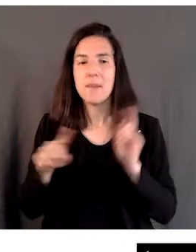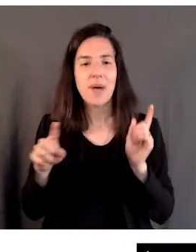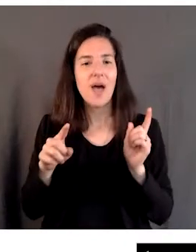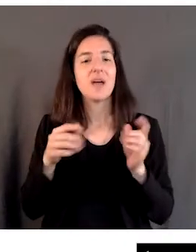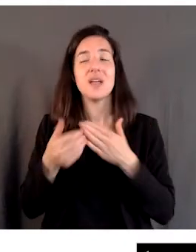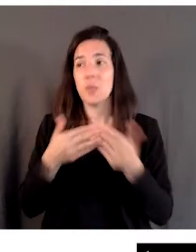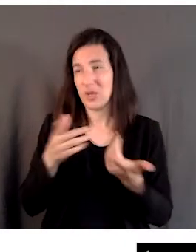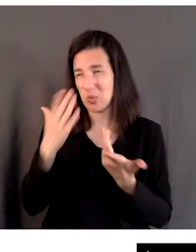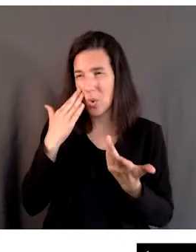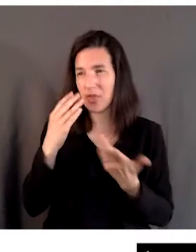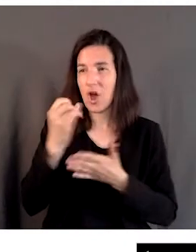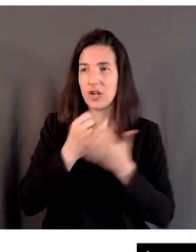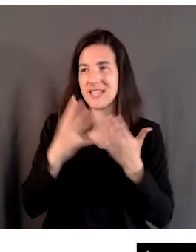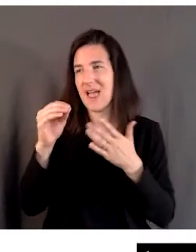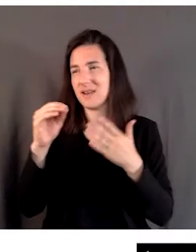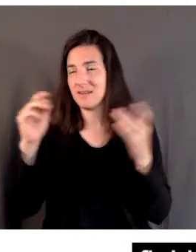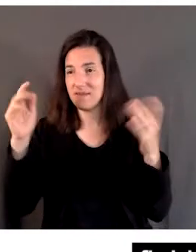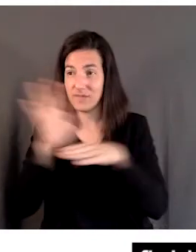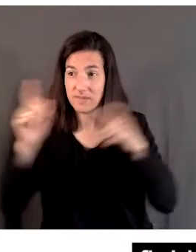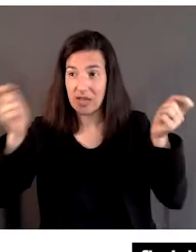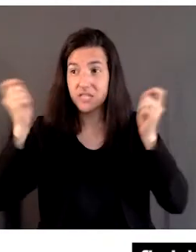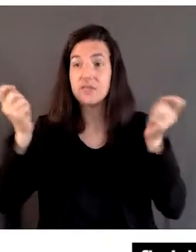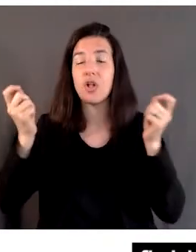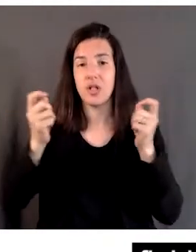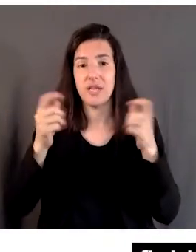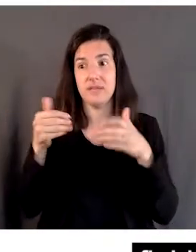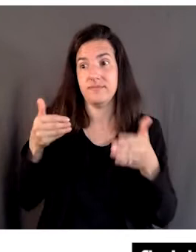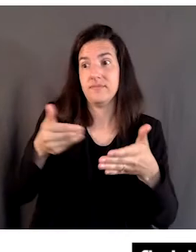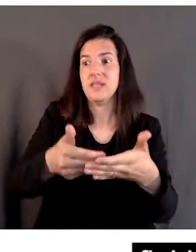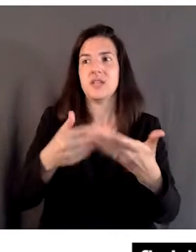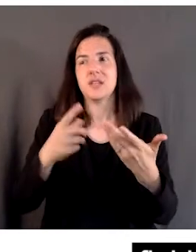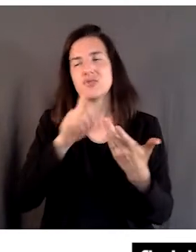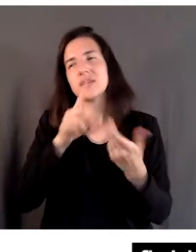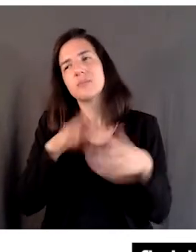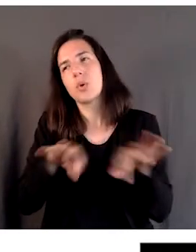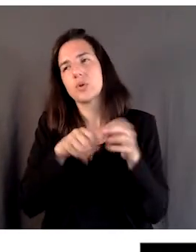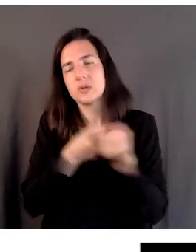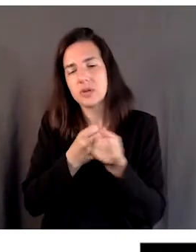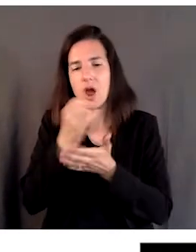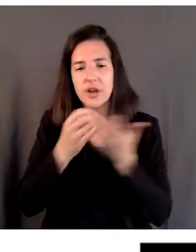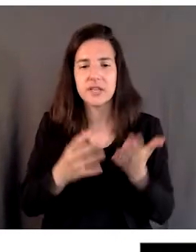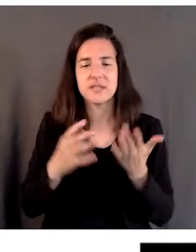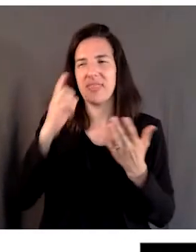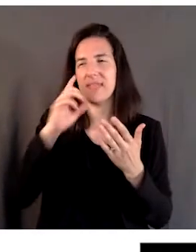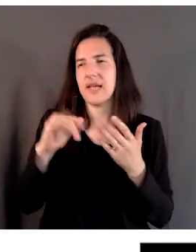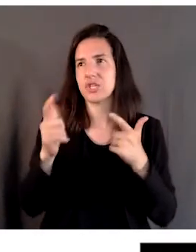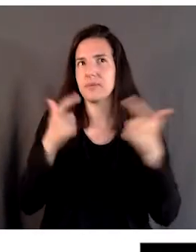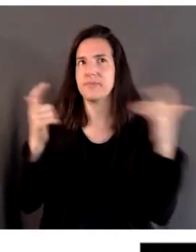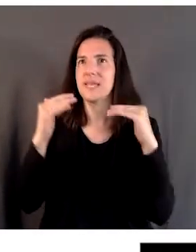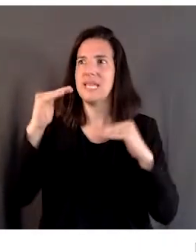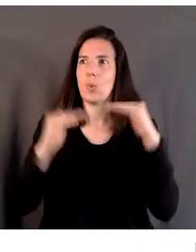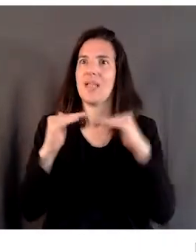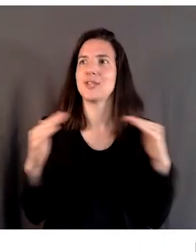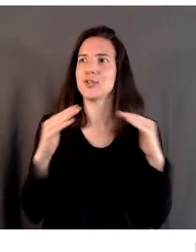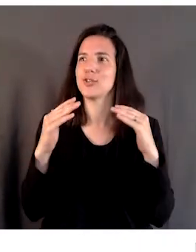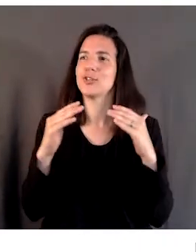engage artists because it really is a playing field equalizer. So I'm excited to share with you some of that as well. DeRico, what didn't I ask